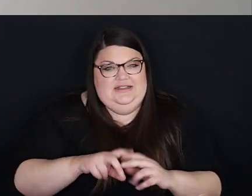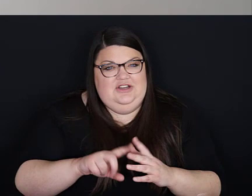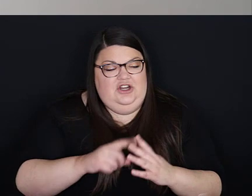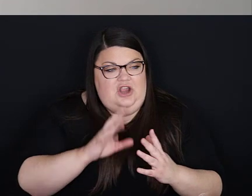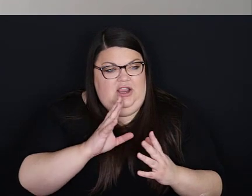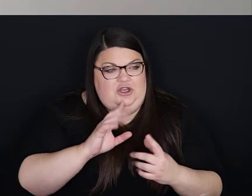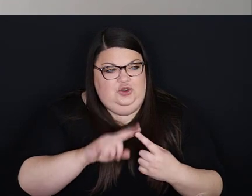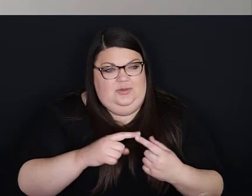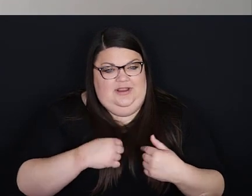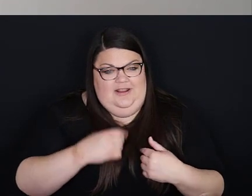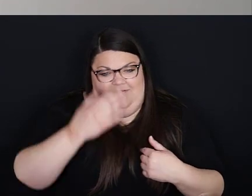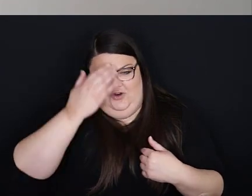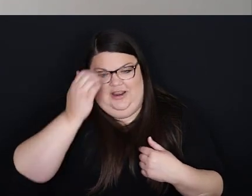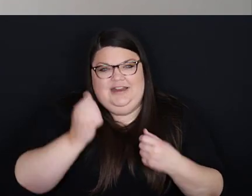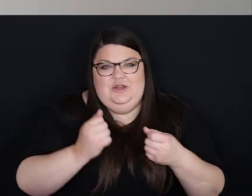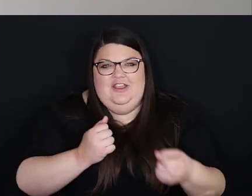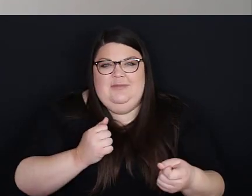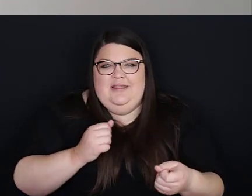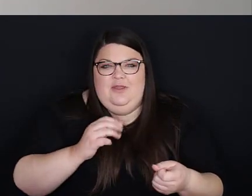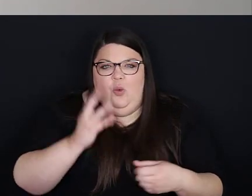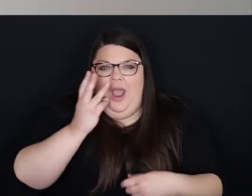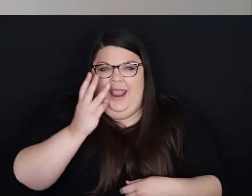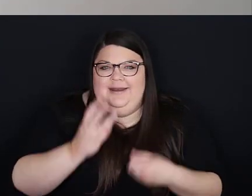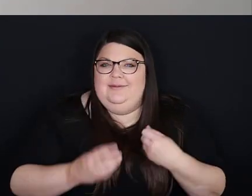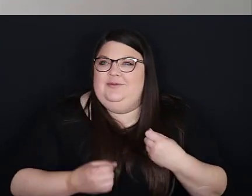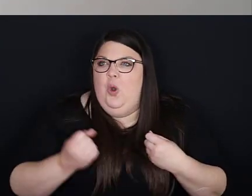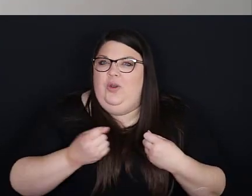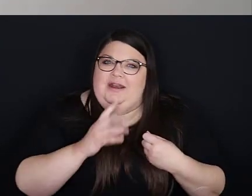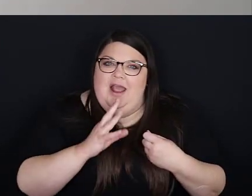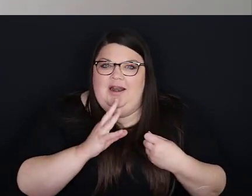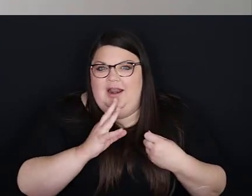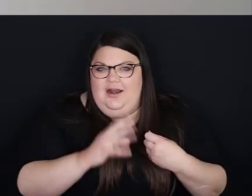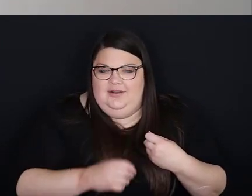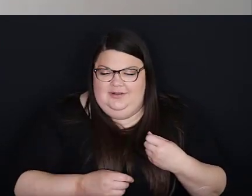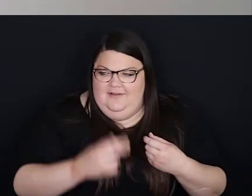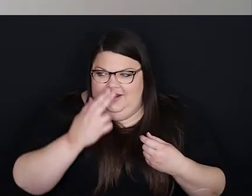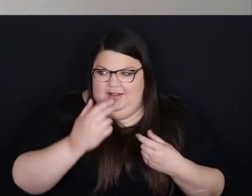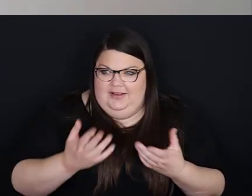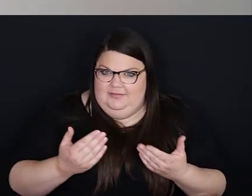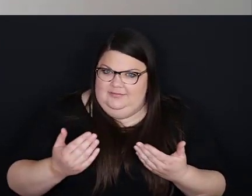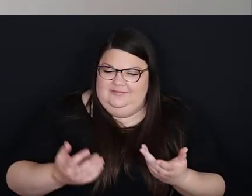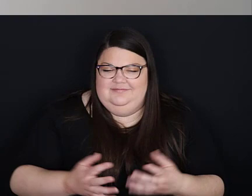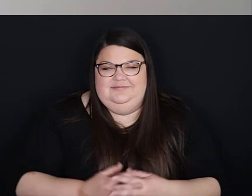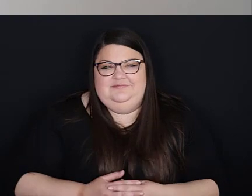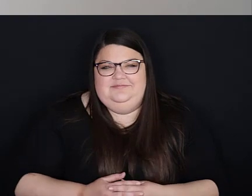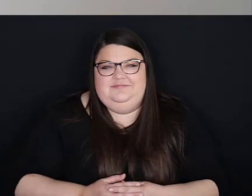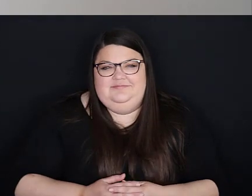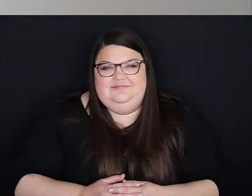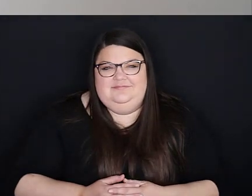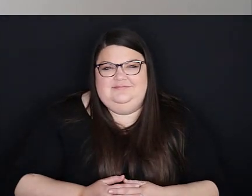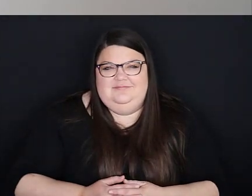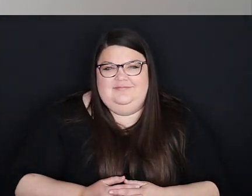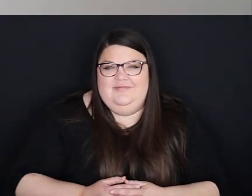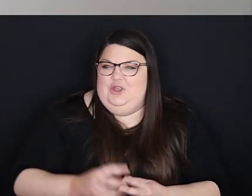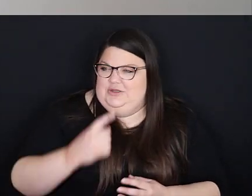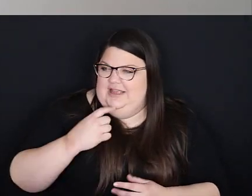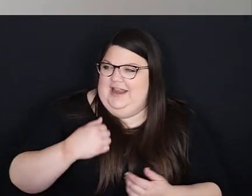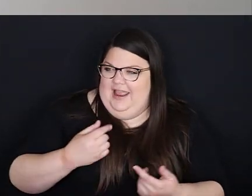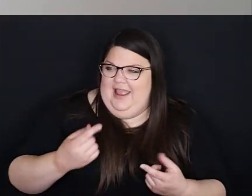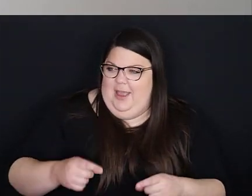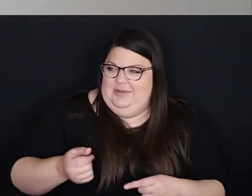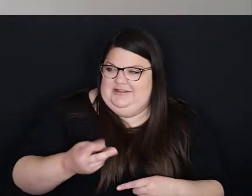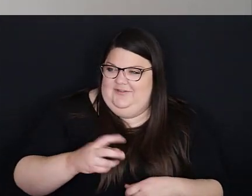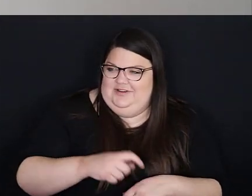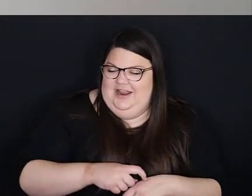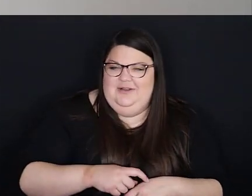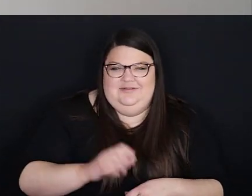start talking to me and forget to hand it to me, which is, that was really funny. But you said that happened several